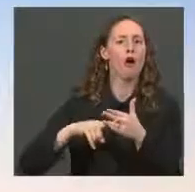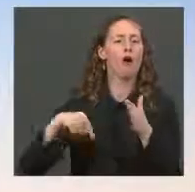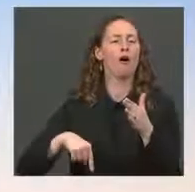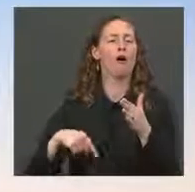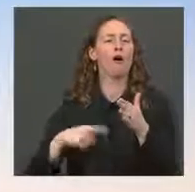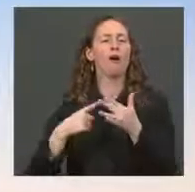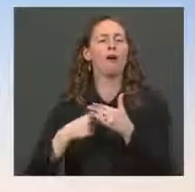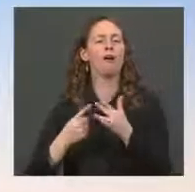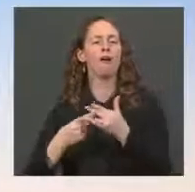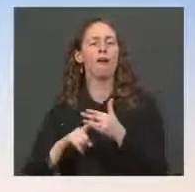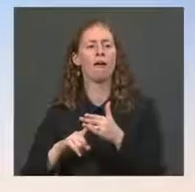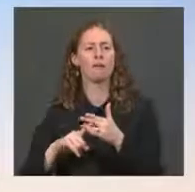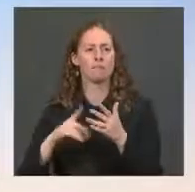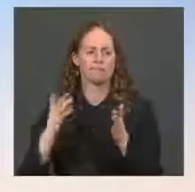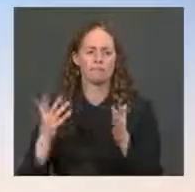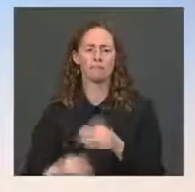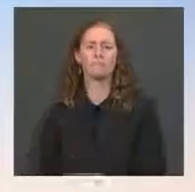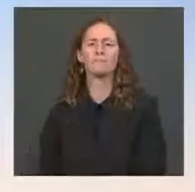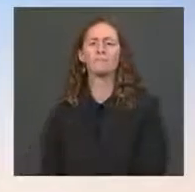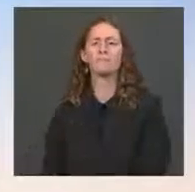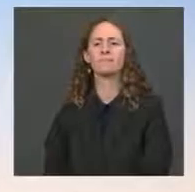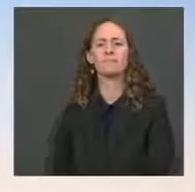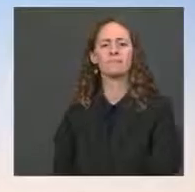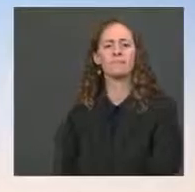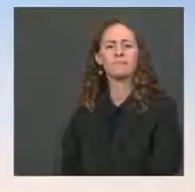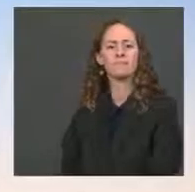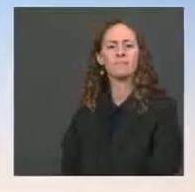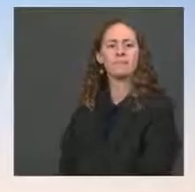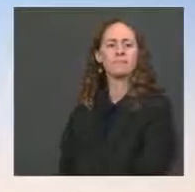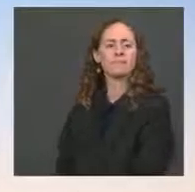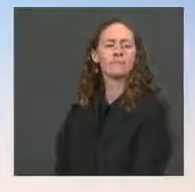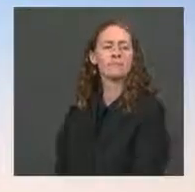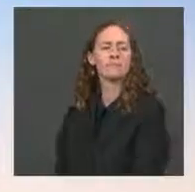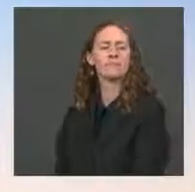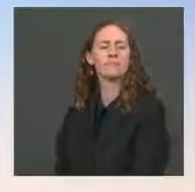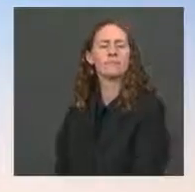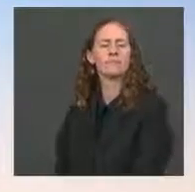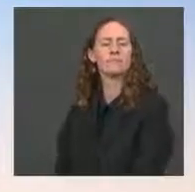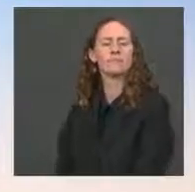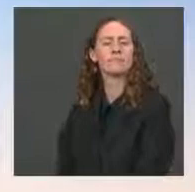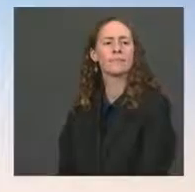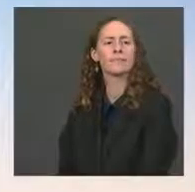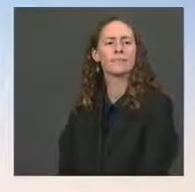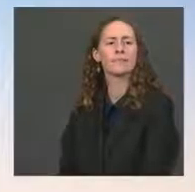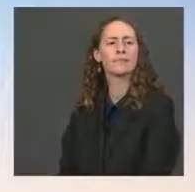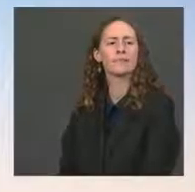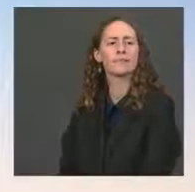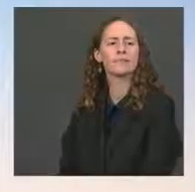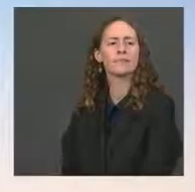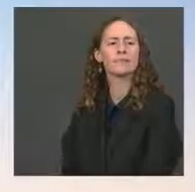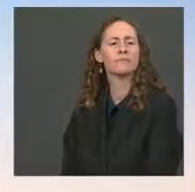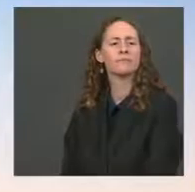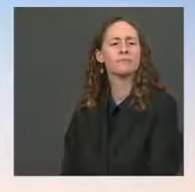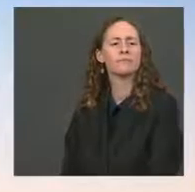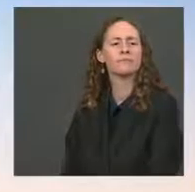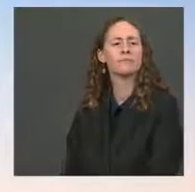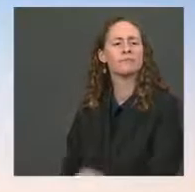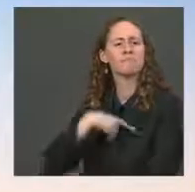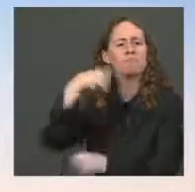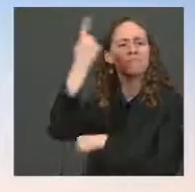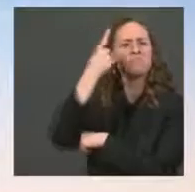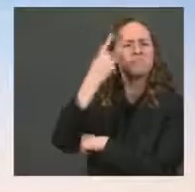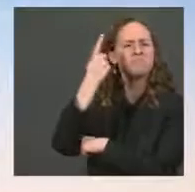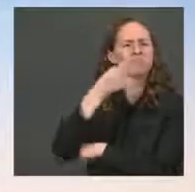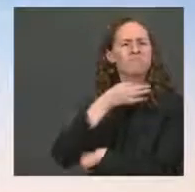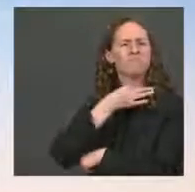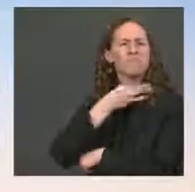On foreign policy, the Ukrainian president's office issued a statement that as part of the agreement reached during the Biden and Zelensky meeting,